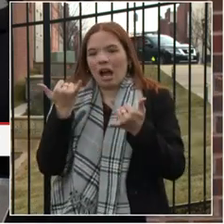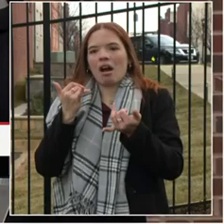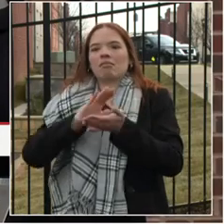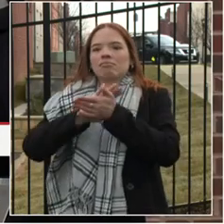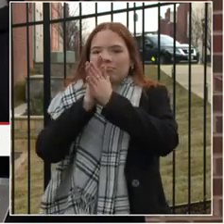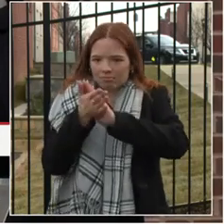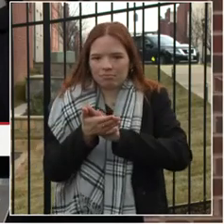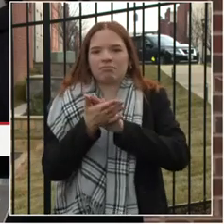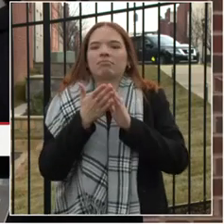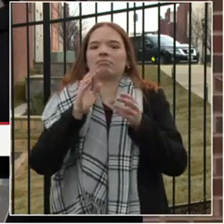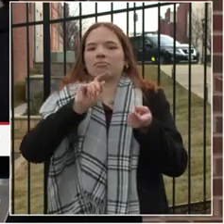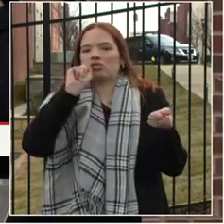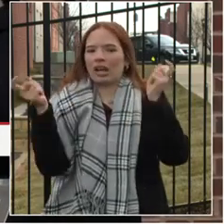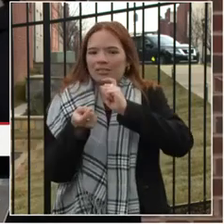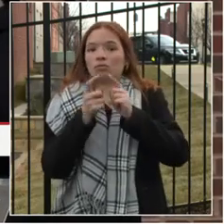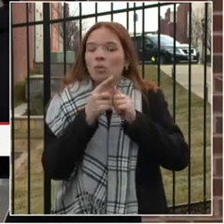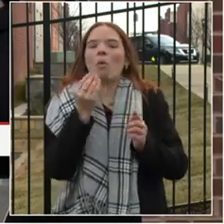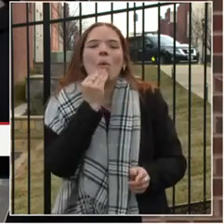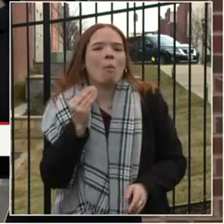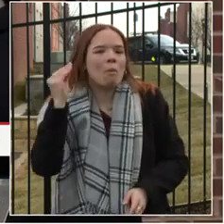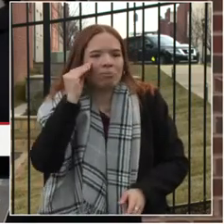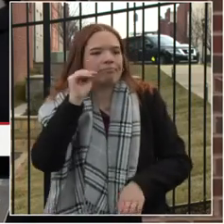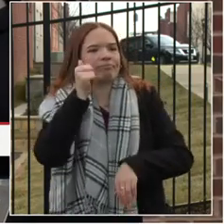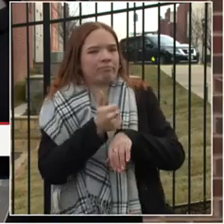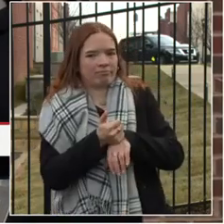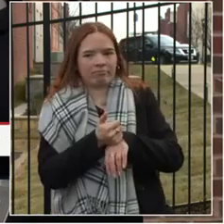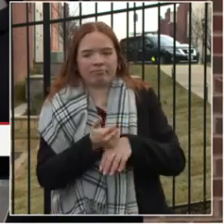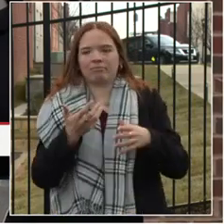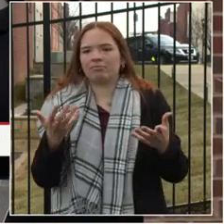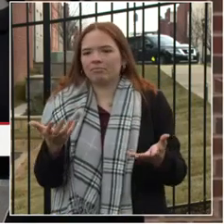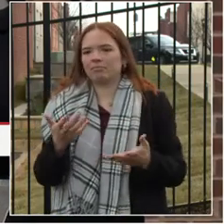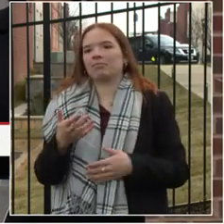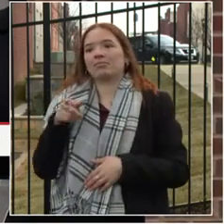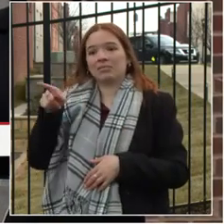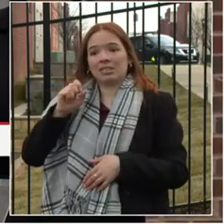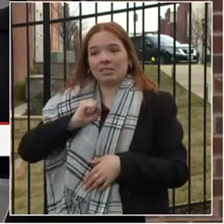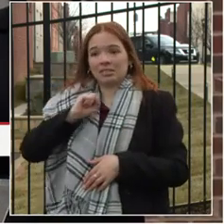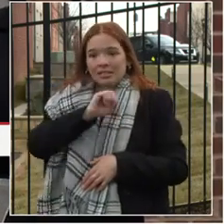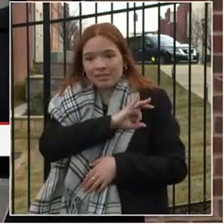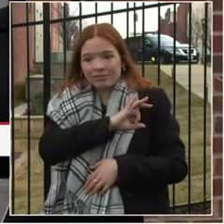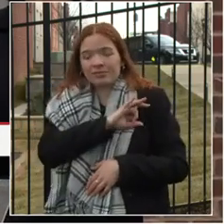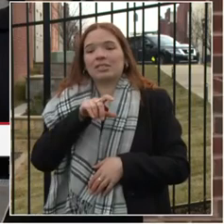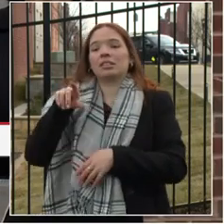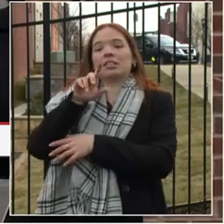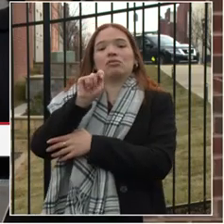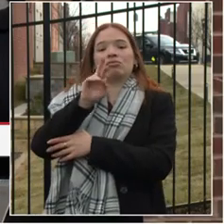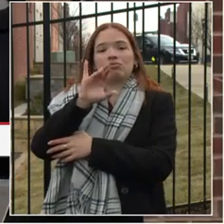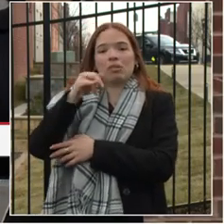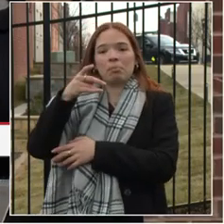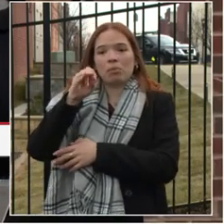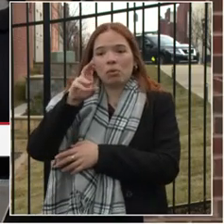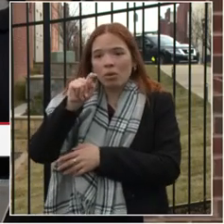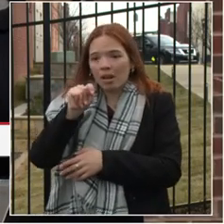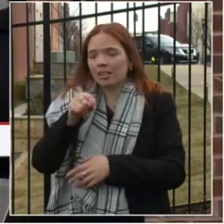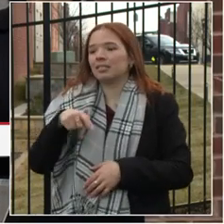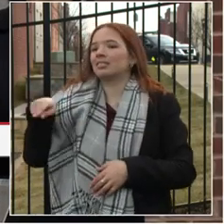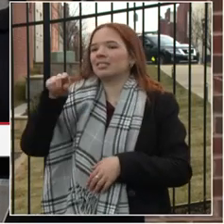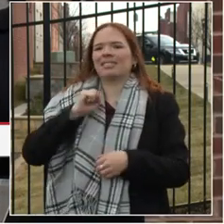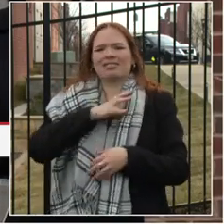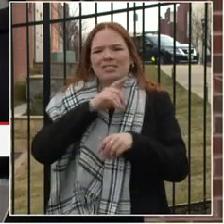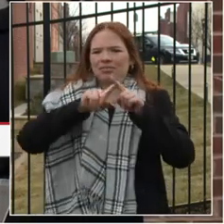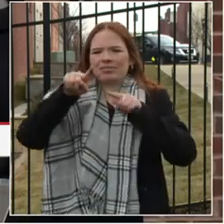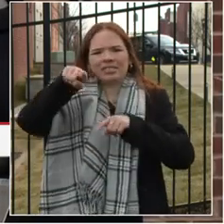and many people on the DC staff, we were able to get approval to put